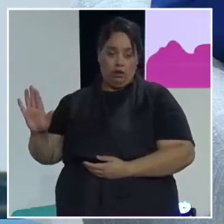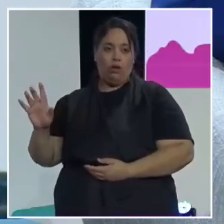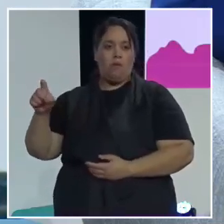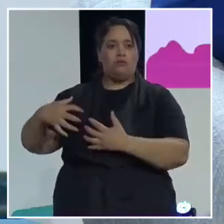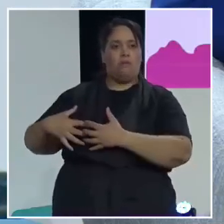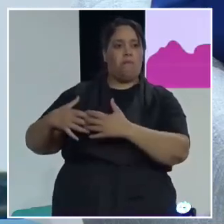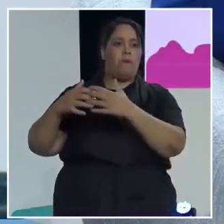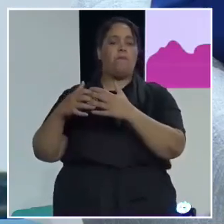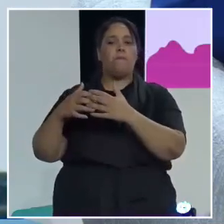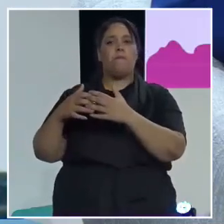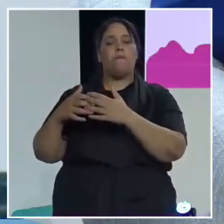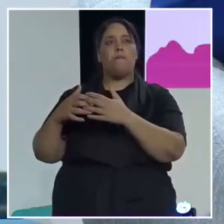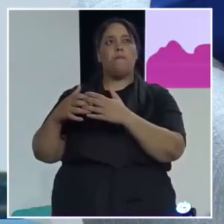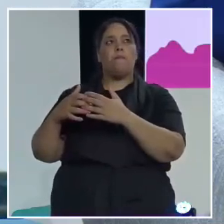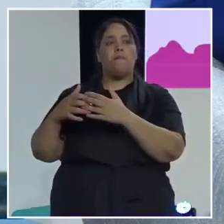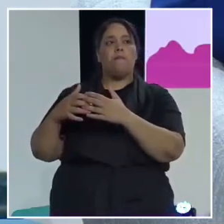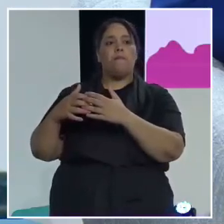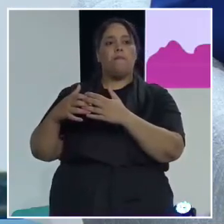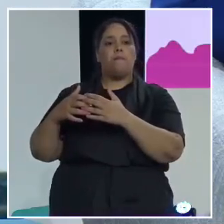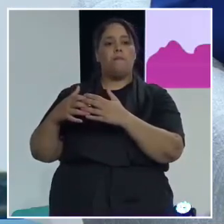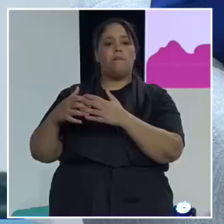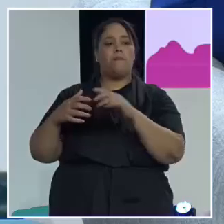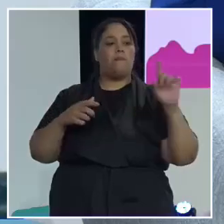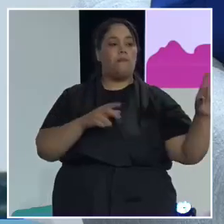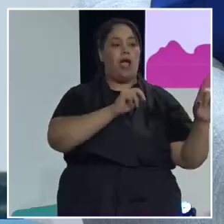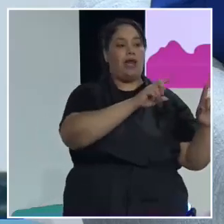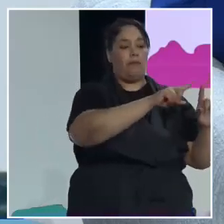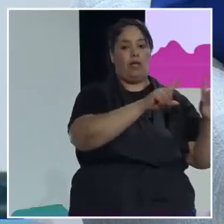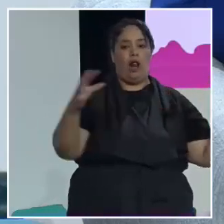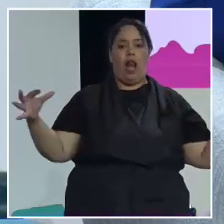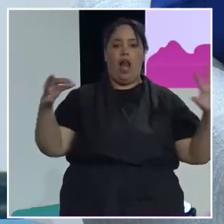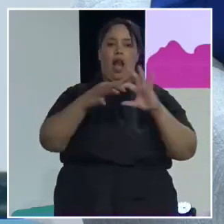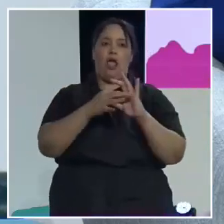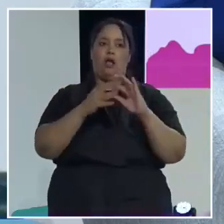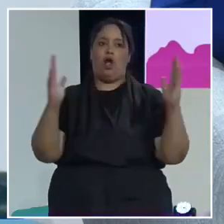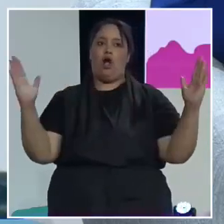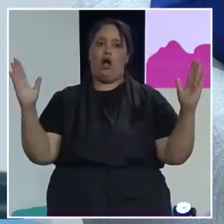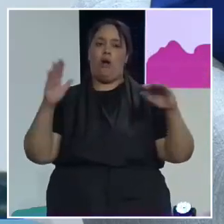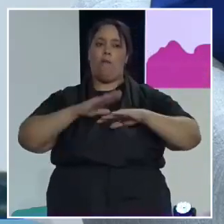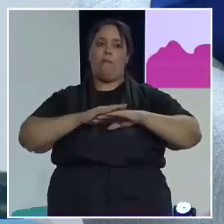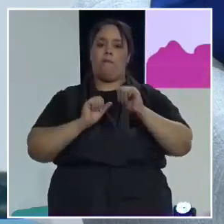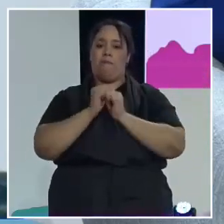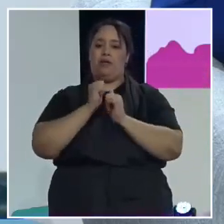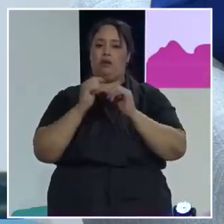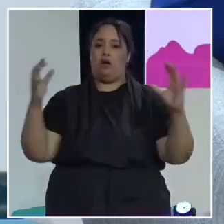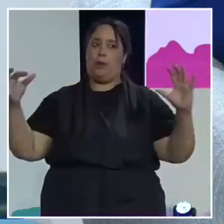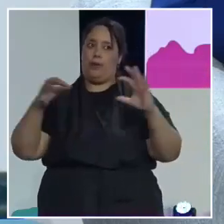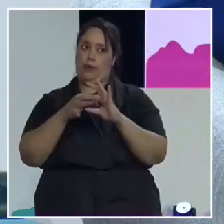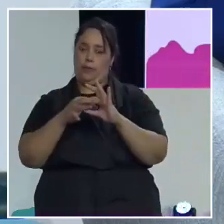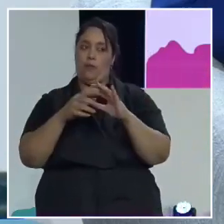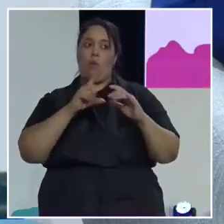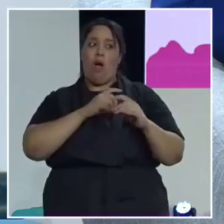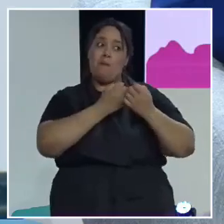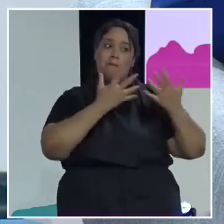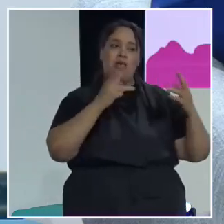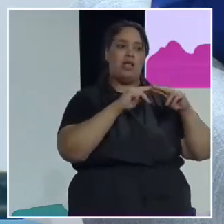develop much closer linkages to the NDBs, including the many, many national development banks today that can't